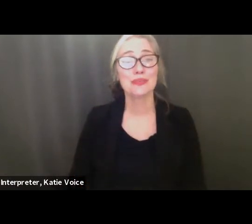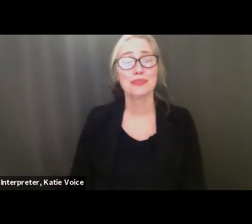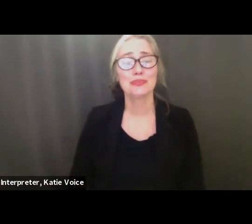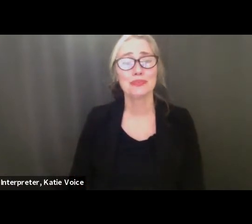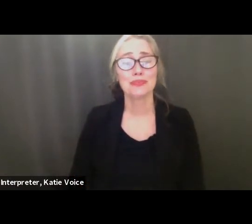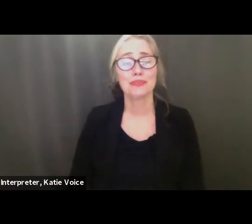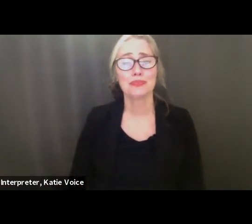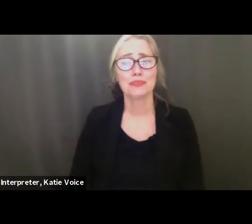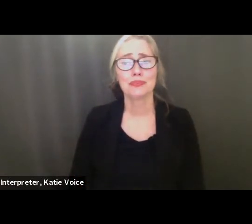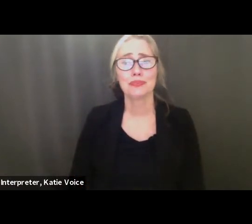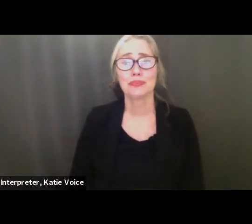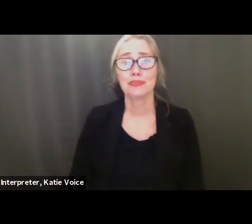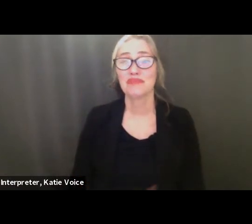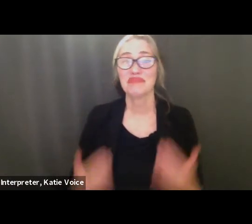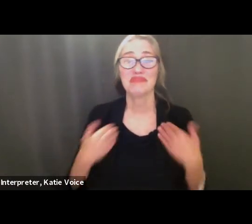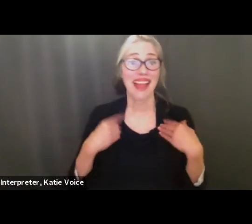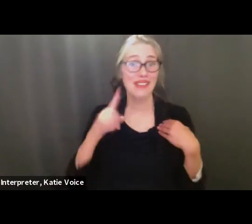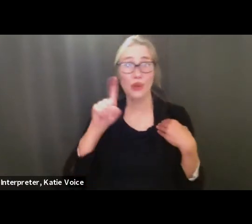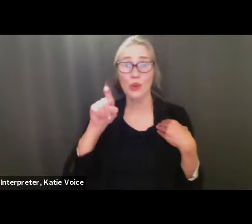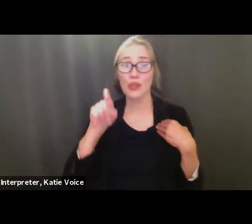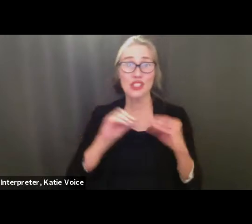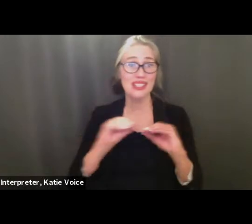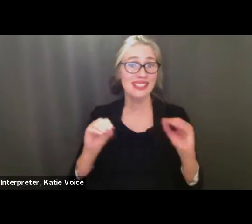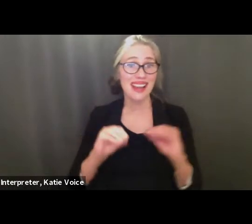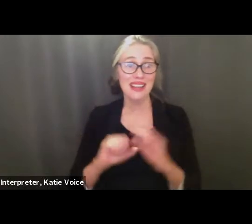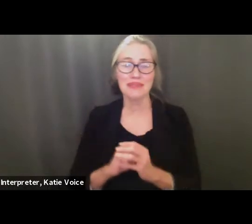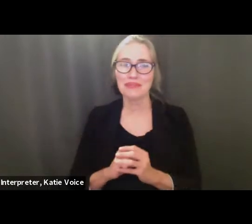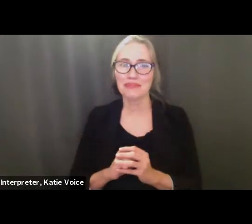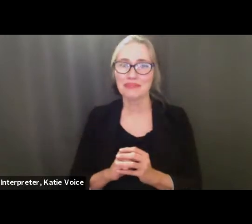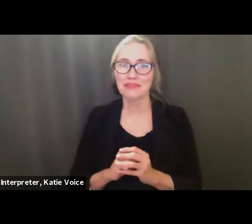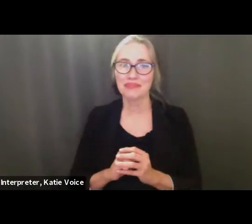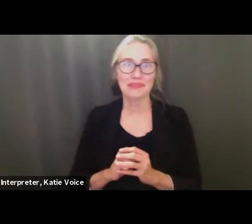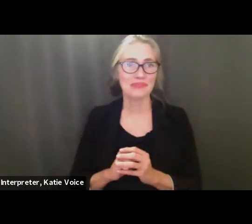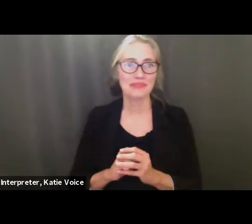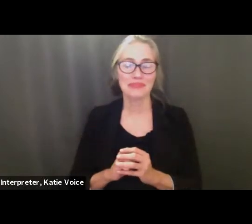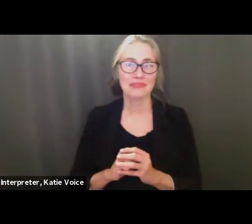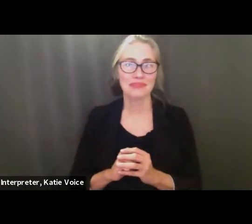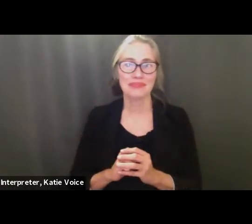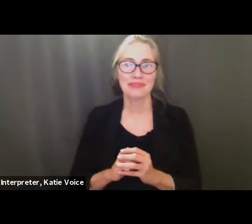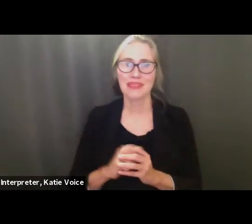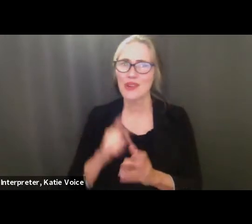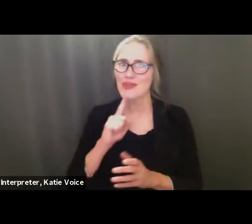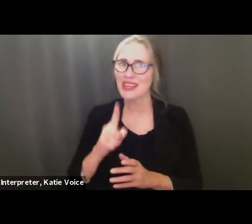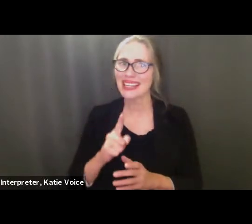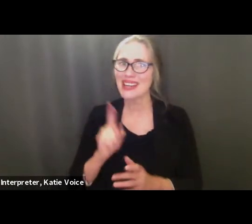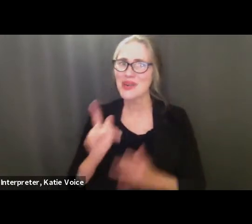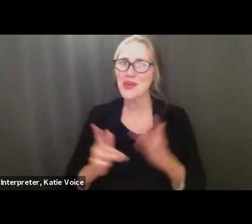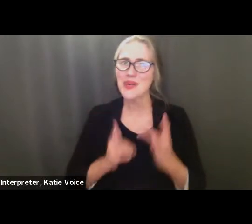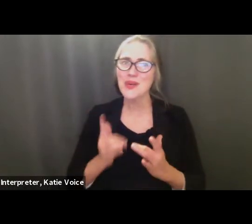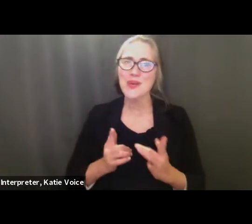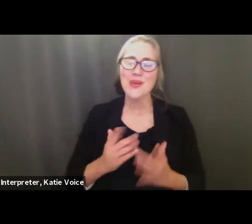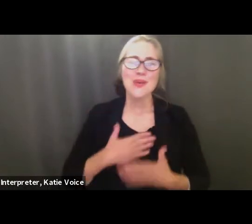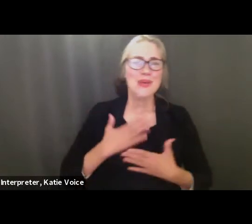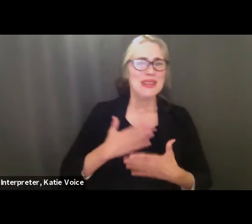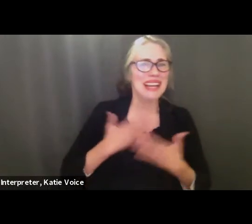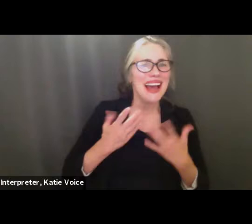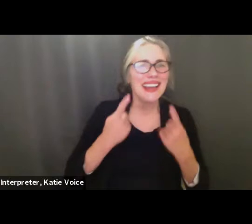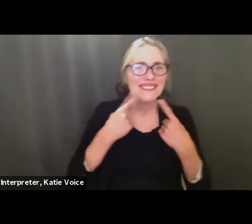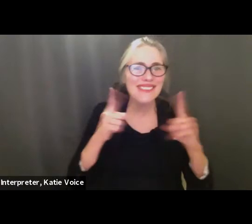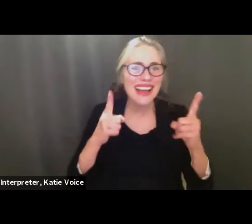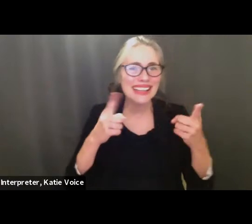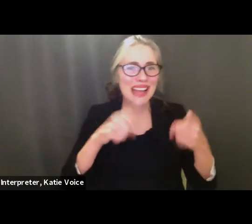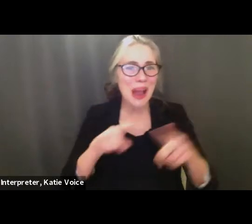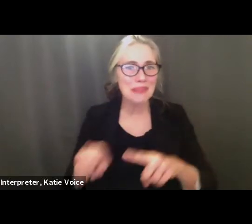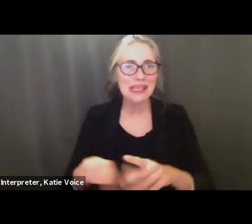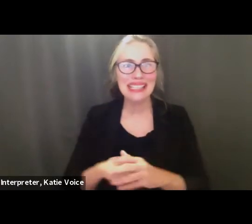I don't have any questions. I have nothing but great delight that this is finally happening. Board members, are there